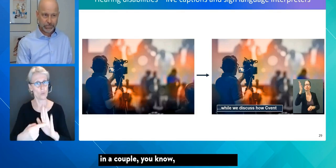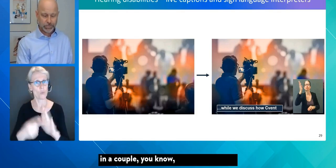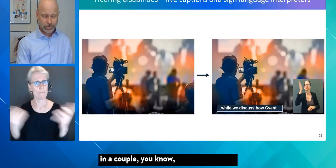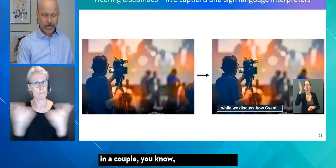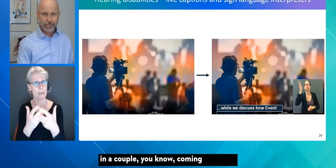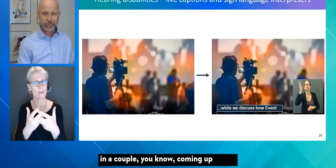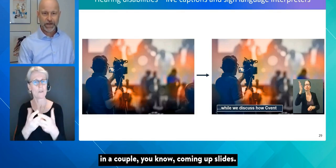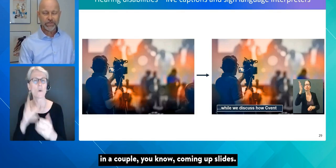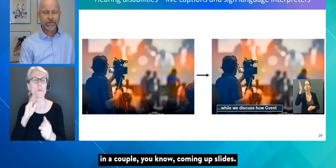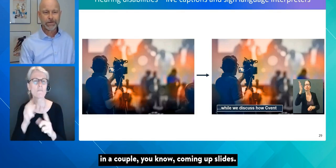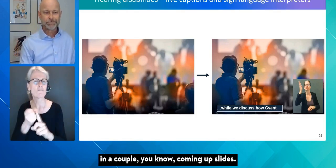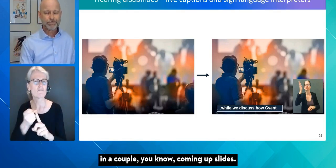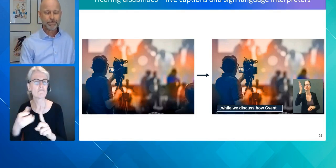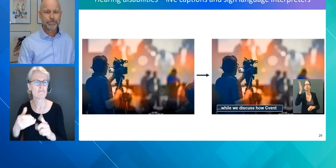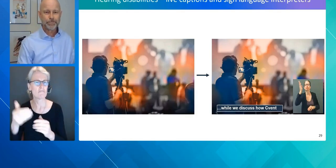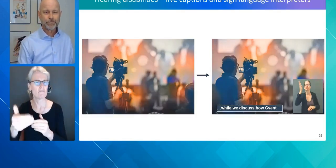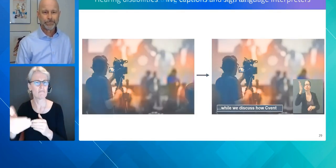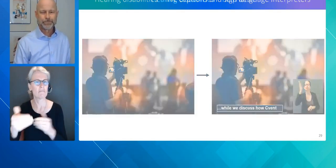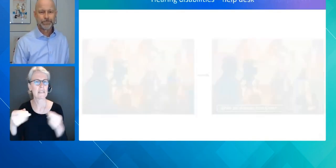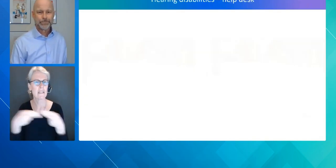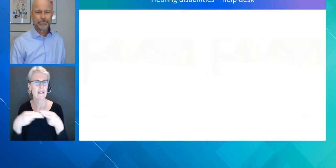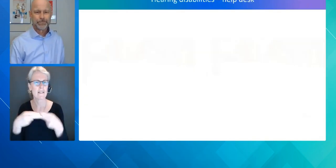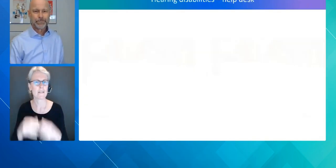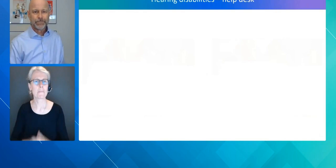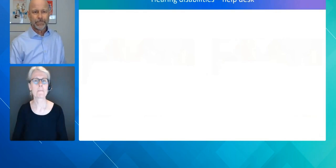couple, coming up slides.